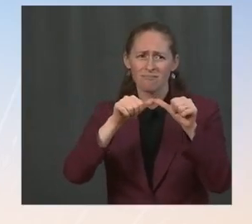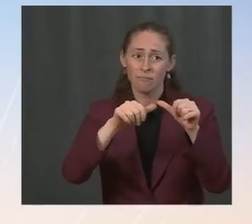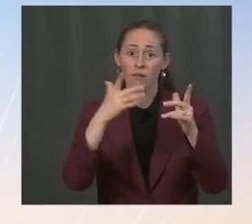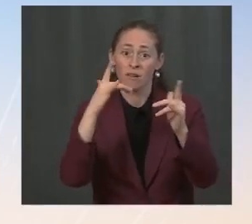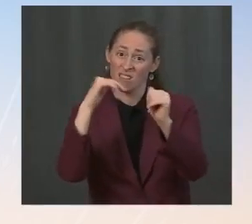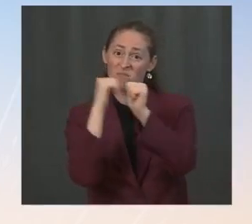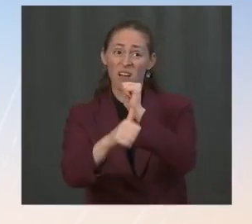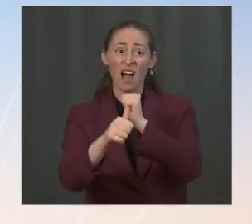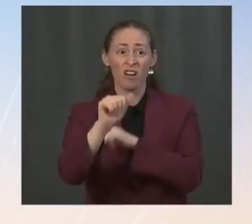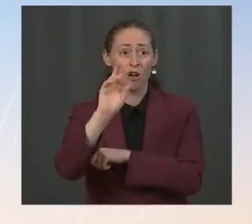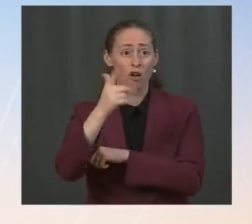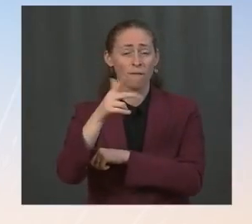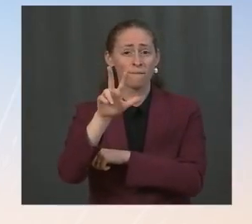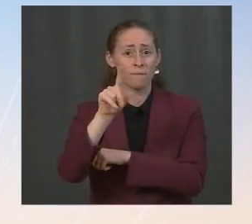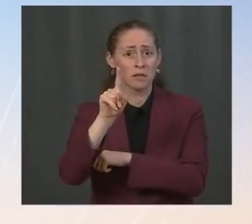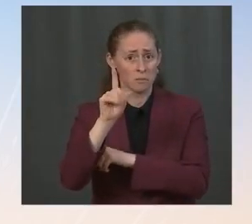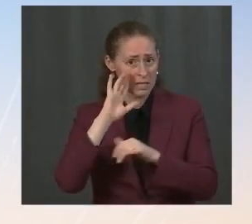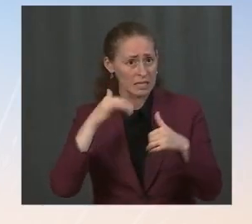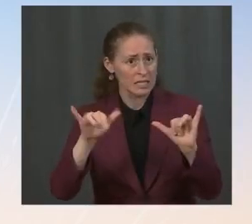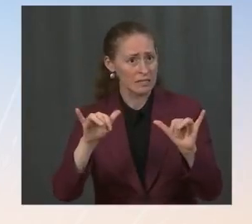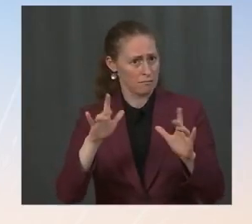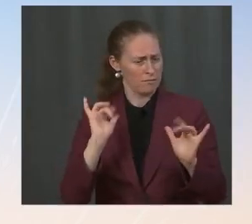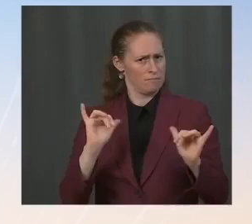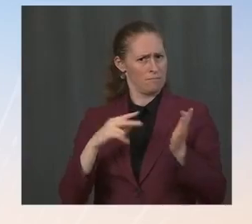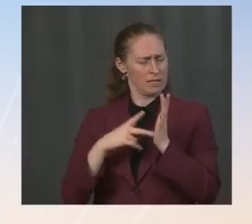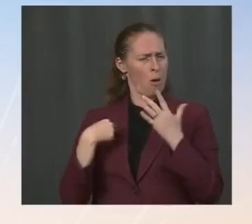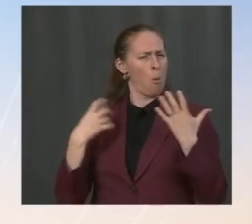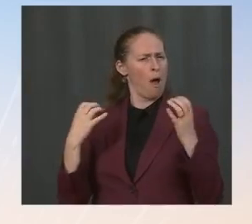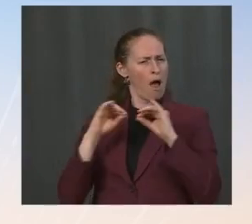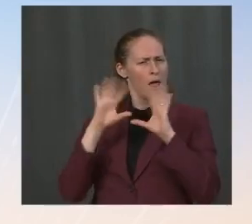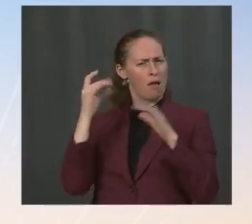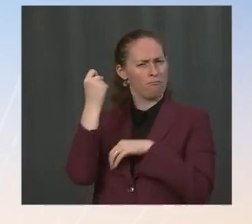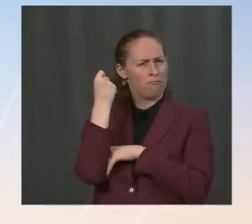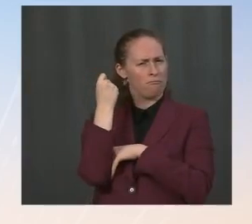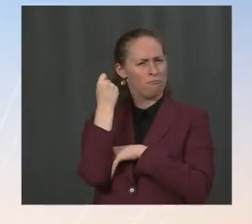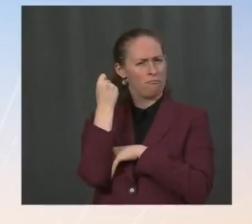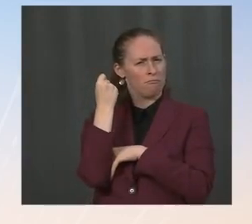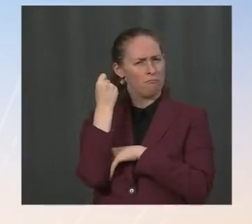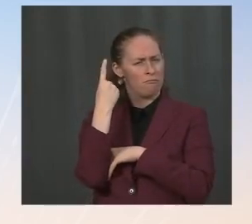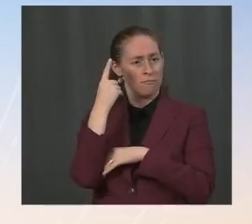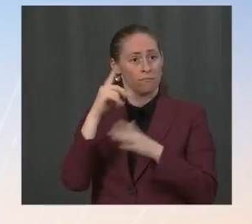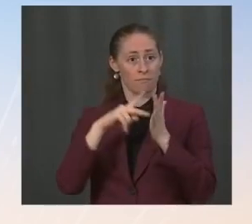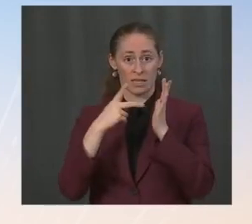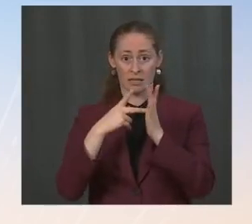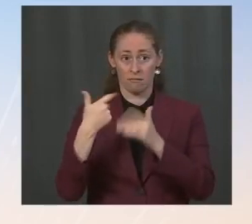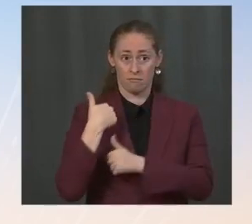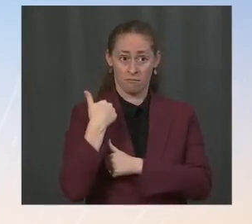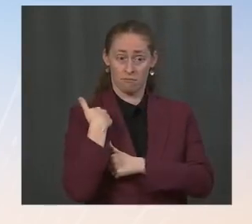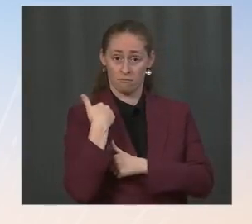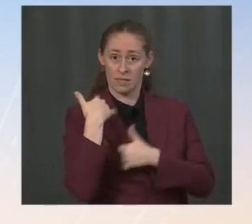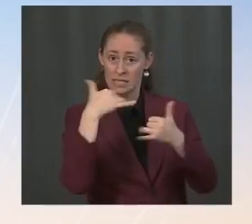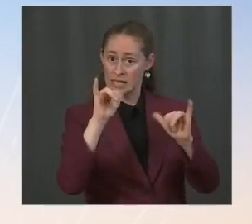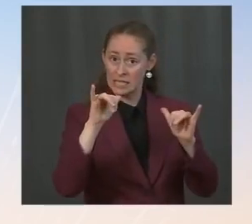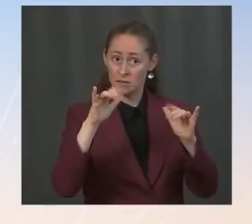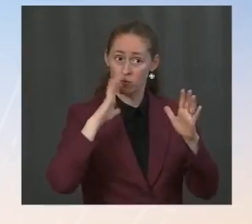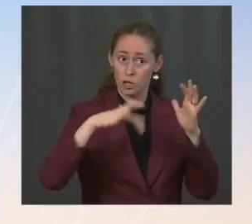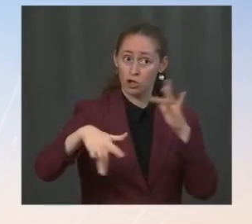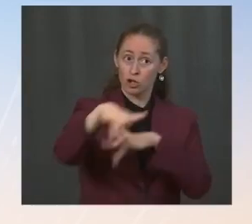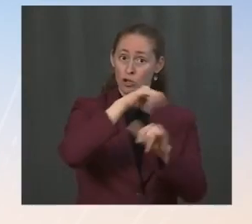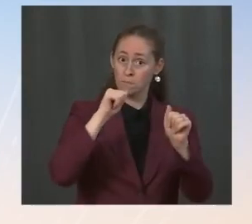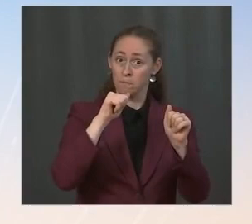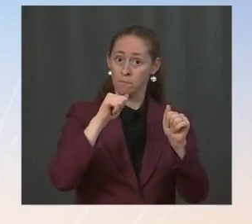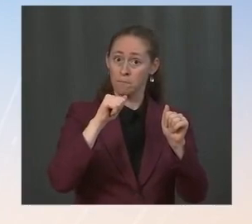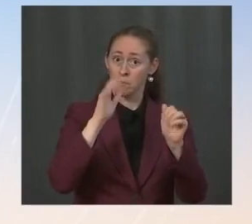clear, as of tonight, is it still the plan to get all U.S. forces out by August 31st? Nothing has changed on that timeline.